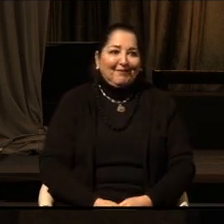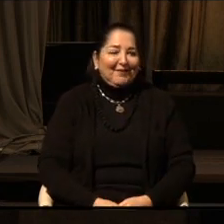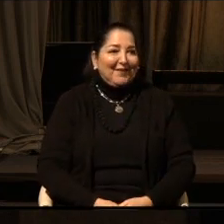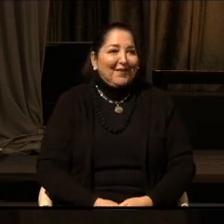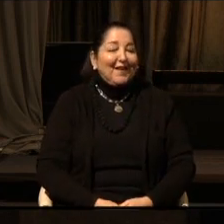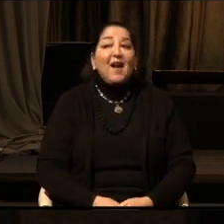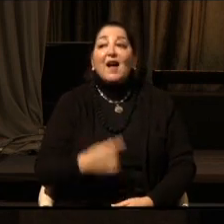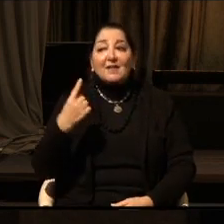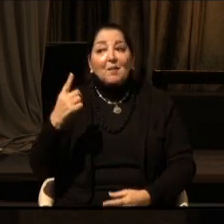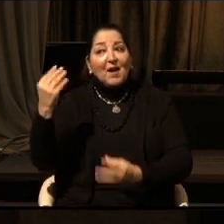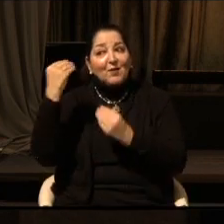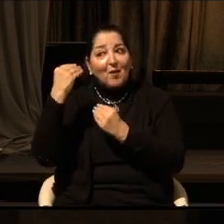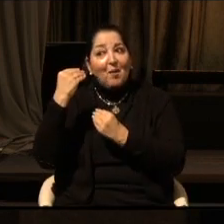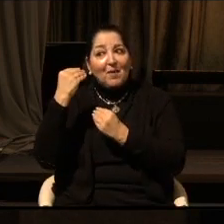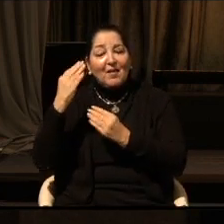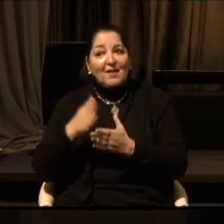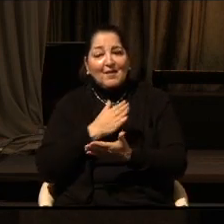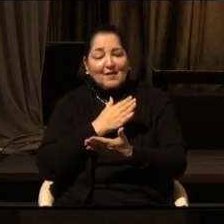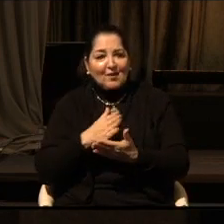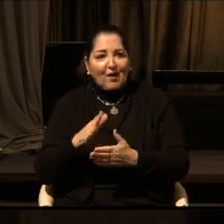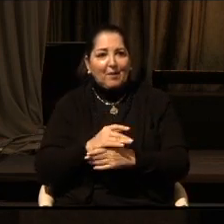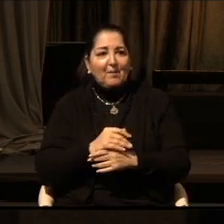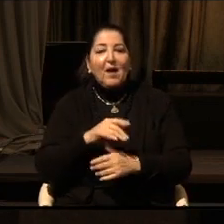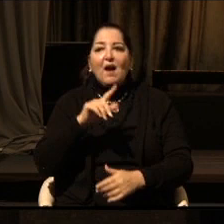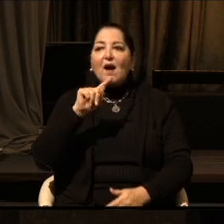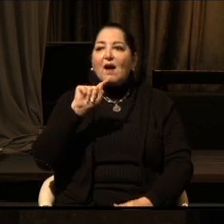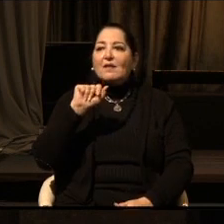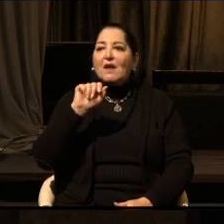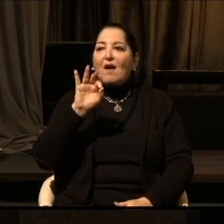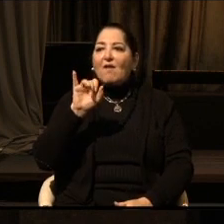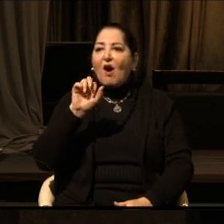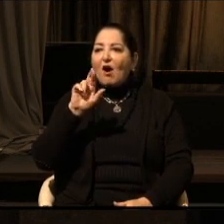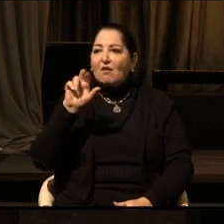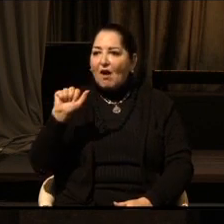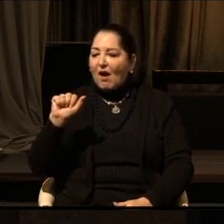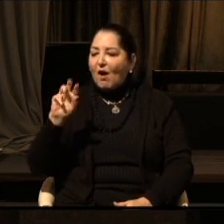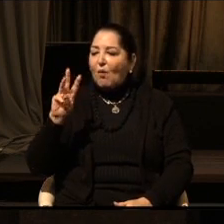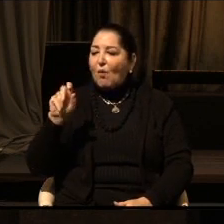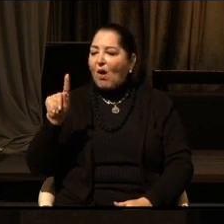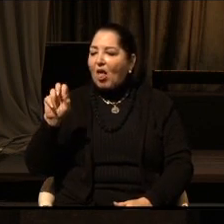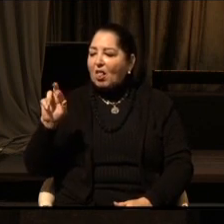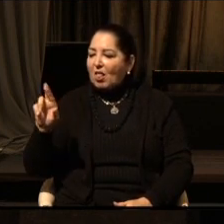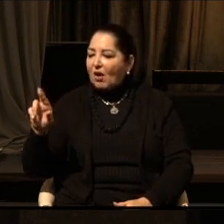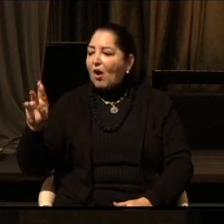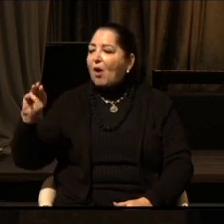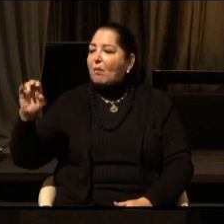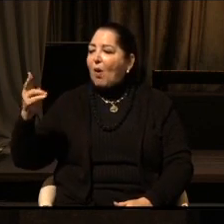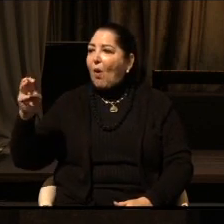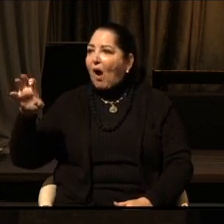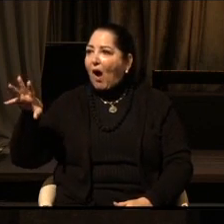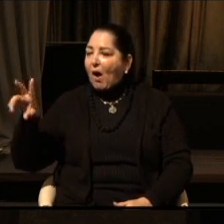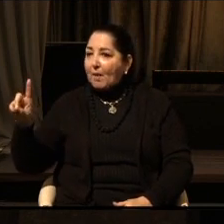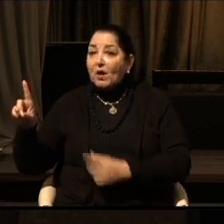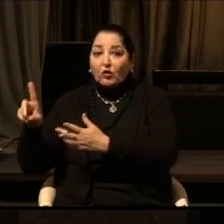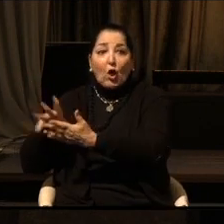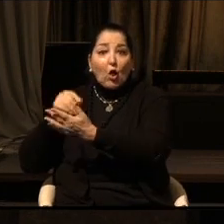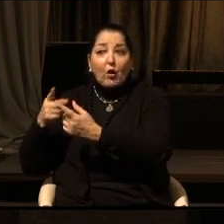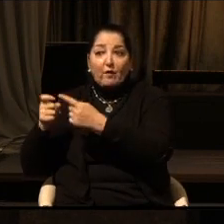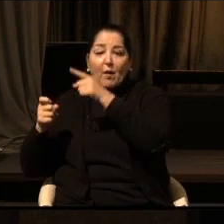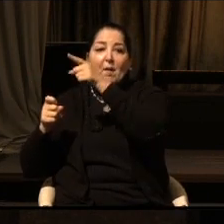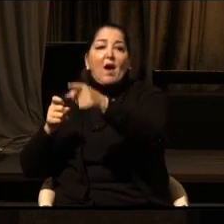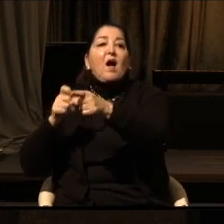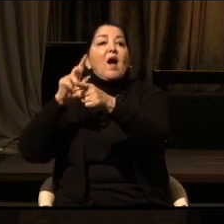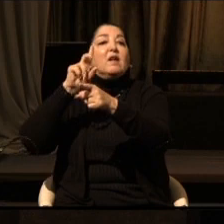taught to me at Alternate Roots by Tafara Waller Muhammad, who who learned it from Dr. Bernice Johnson